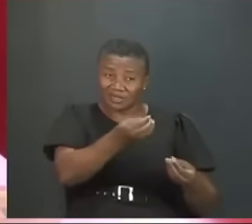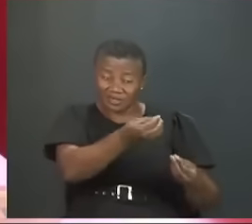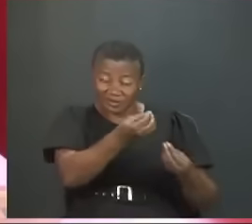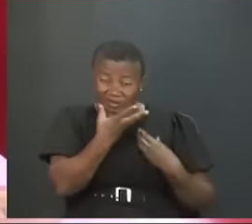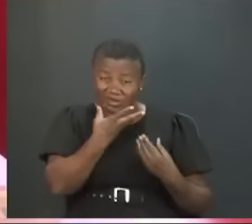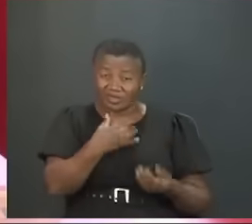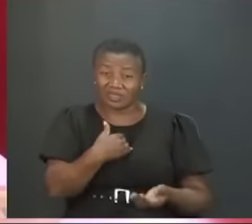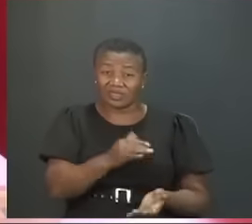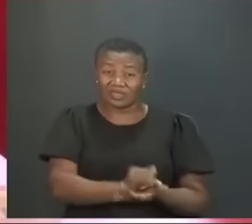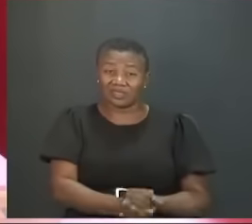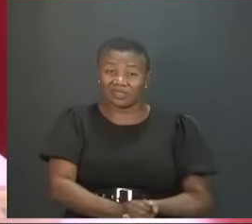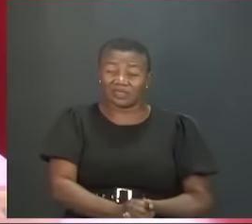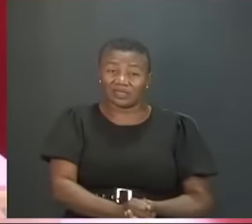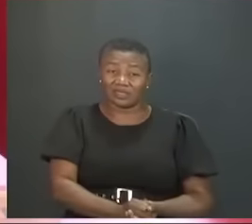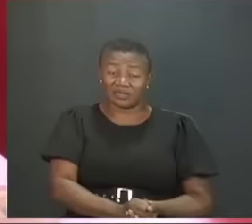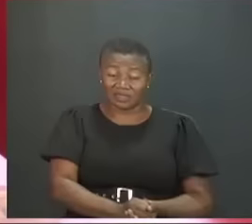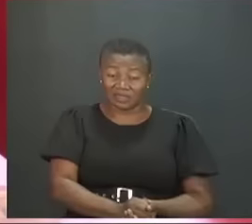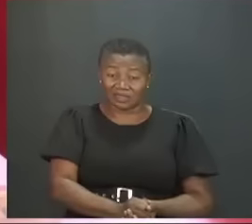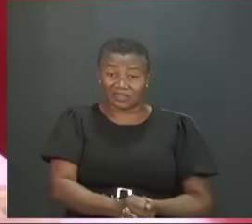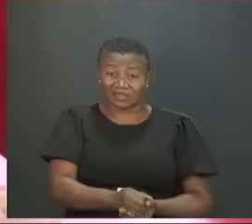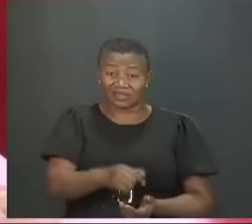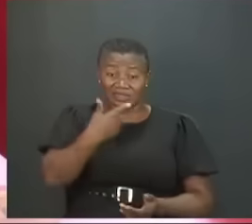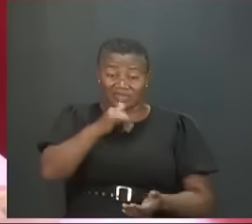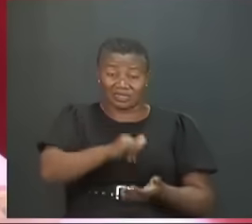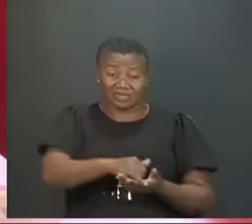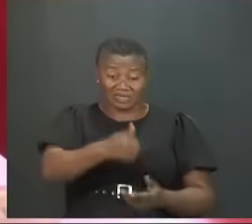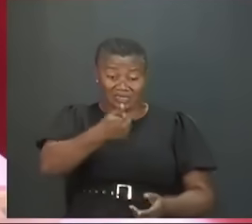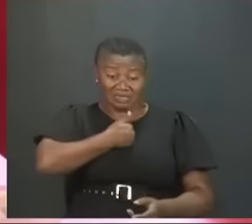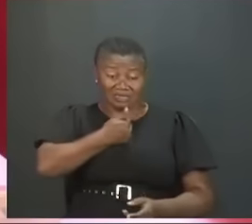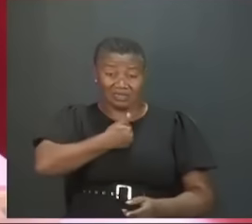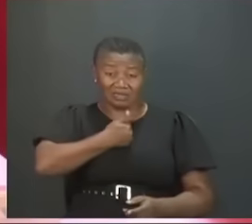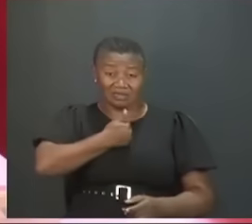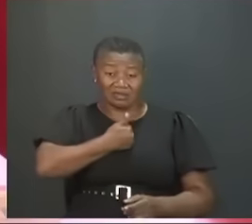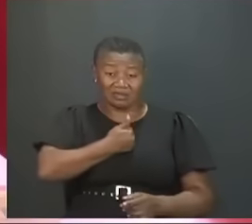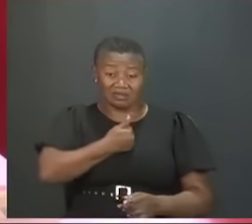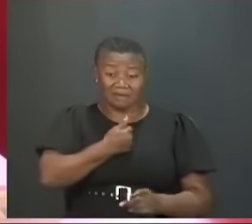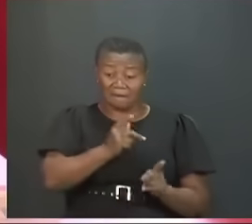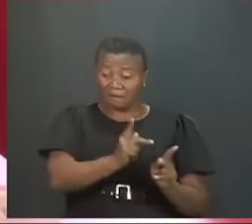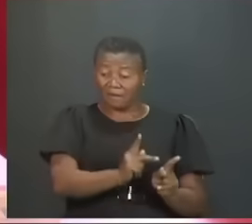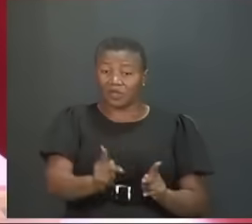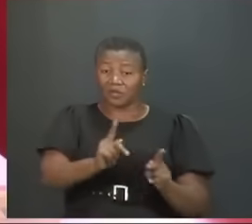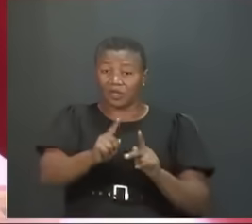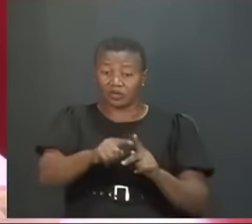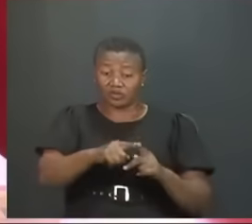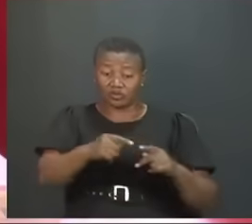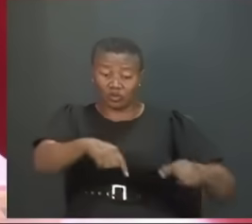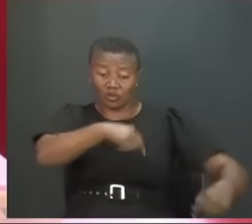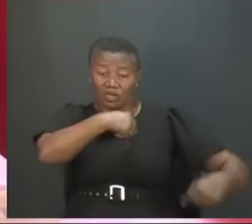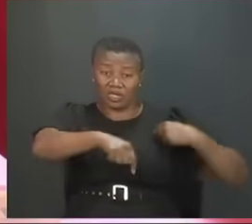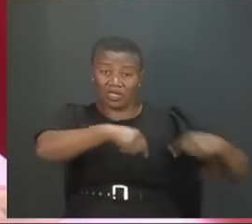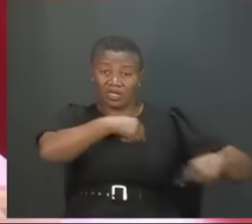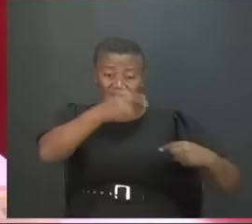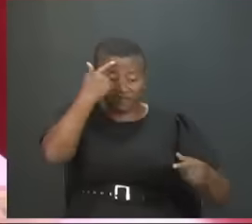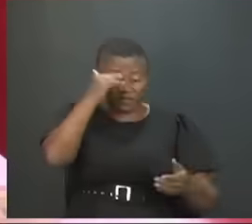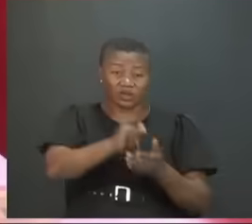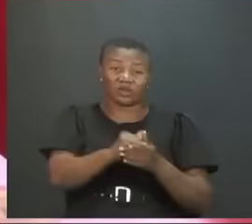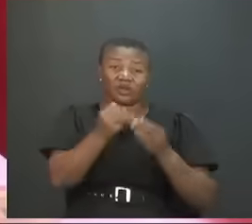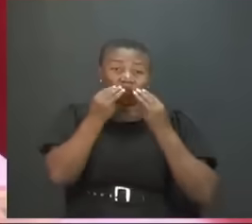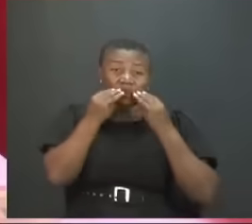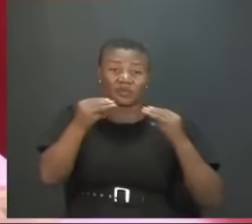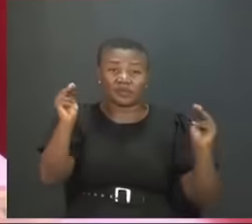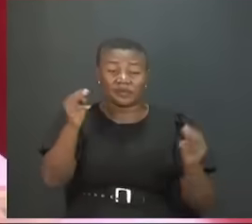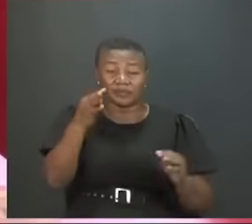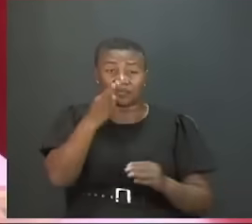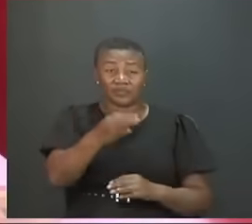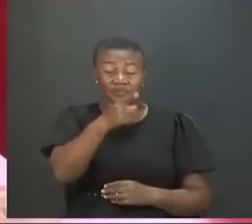told me that he had prepared to argue that motion, and that even if I wanted, he would give me copies